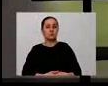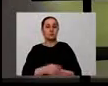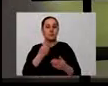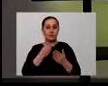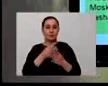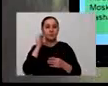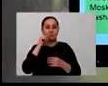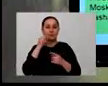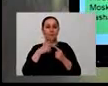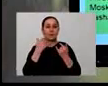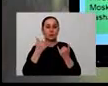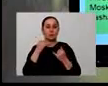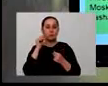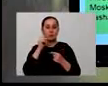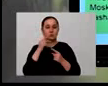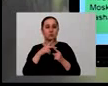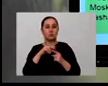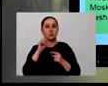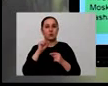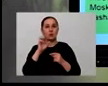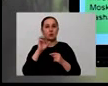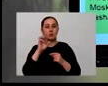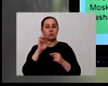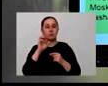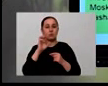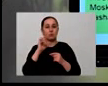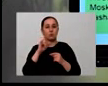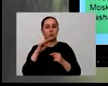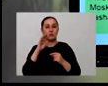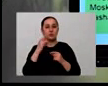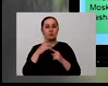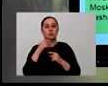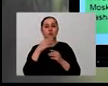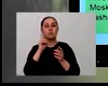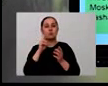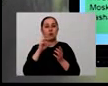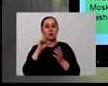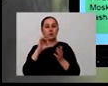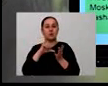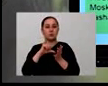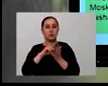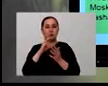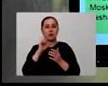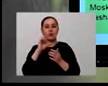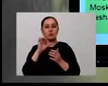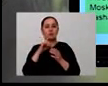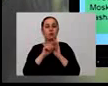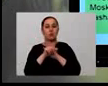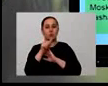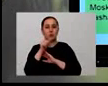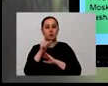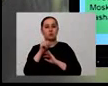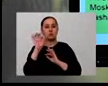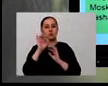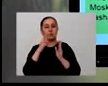Aziz o'quvchilar, bugungi darsimizda biz Abul Fayzxonning kimligi, asar qatnashchilari hamda asarning boshlanish qismi